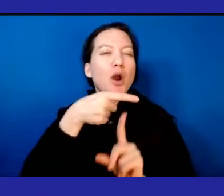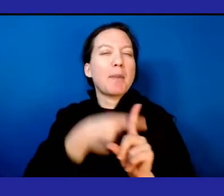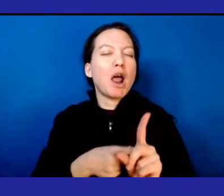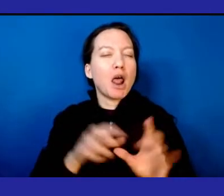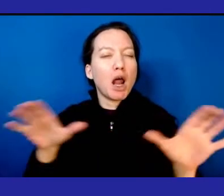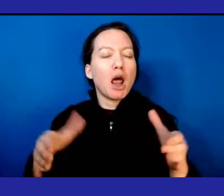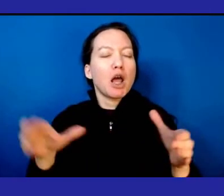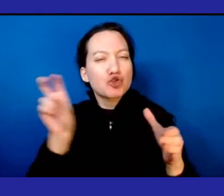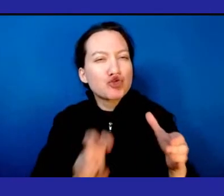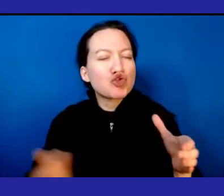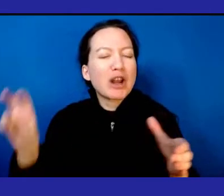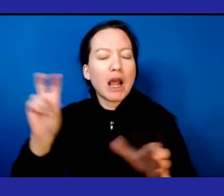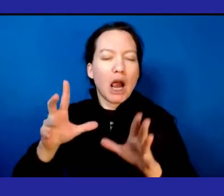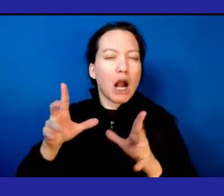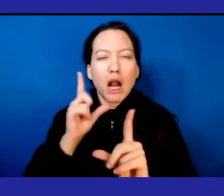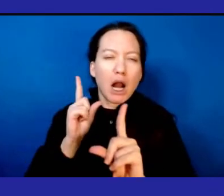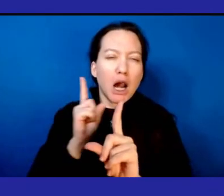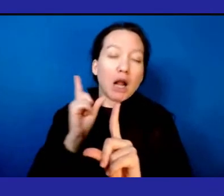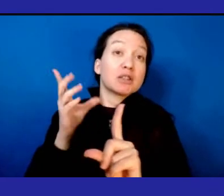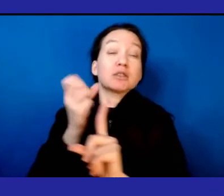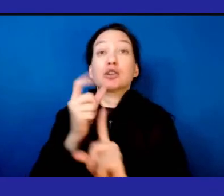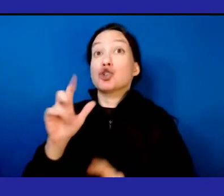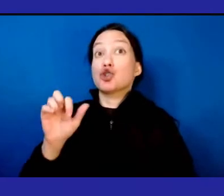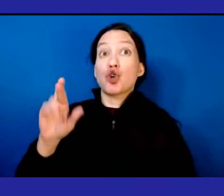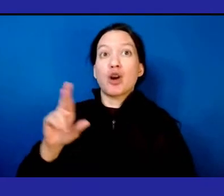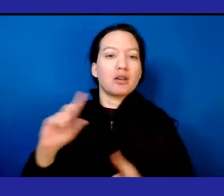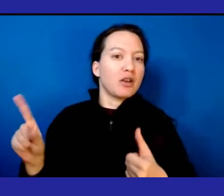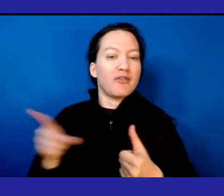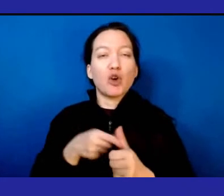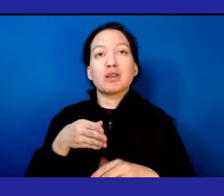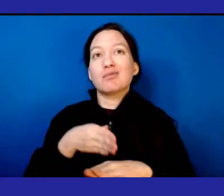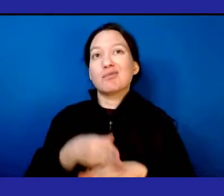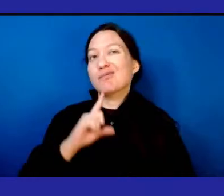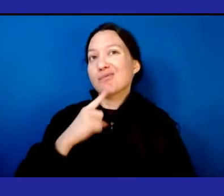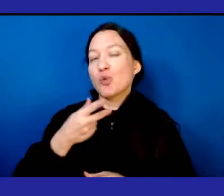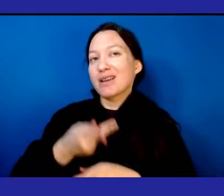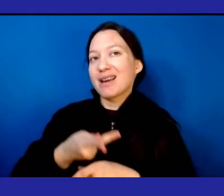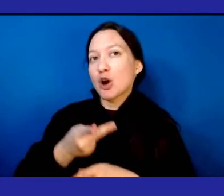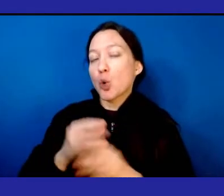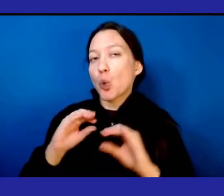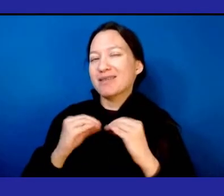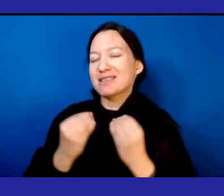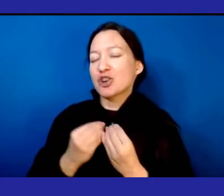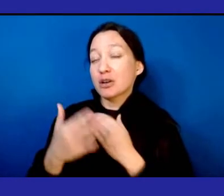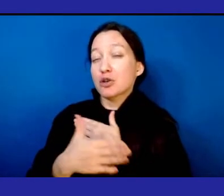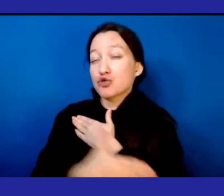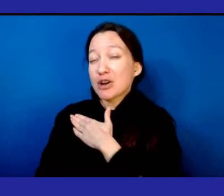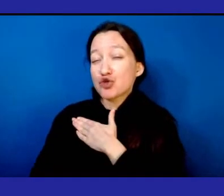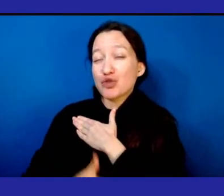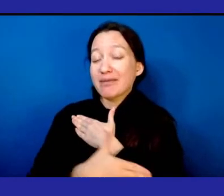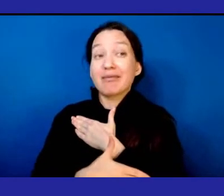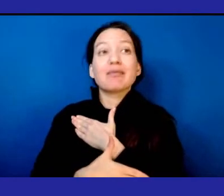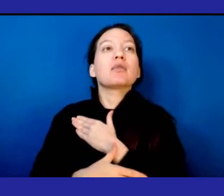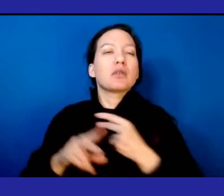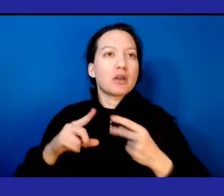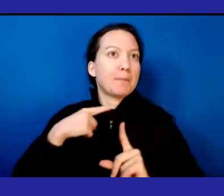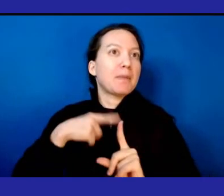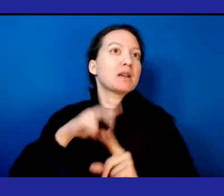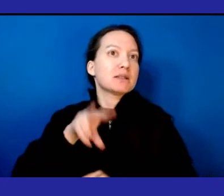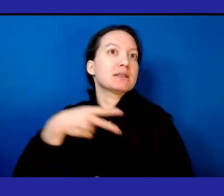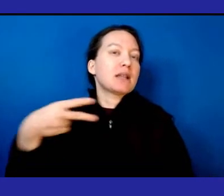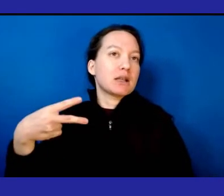achieve. Carter became the first post-acute care organization in the country and the second health